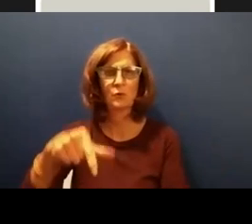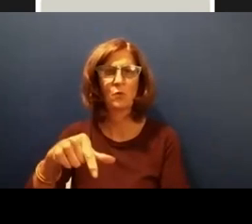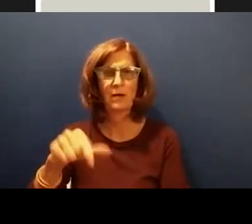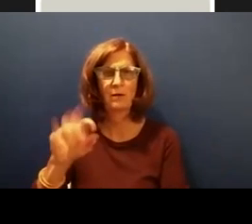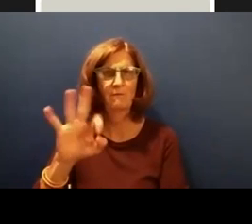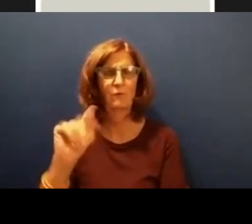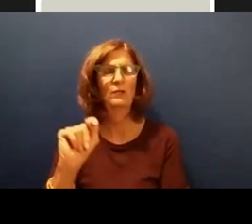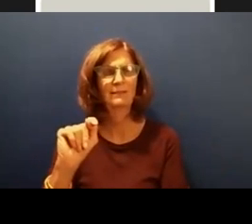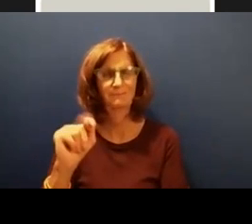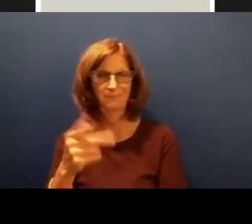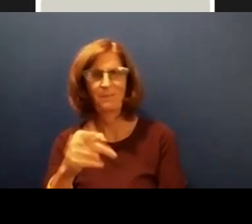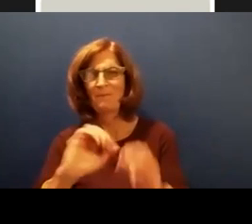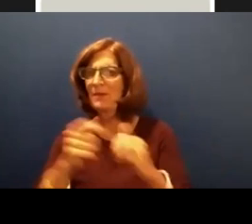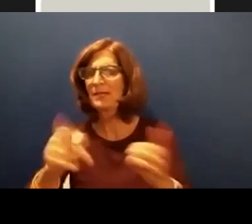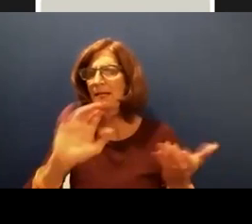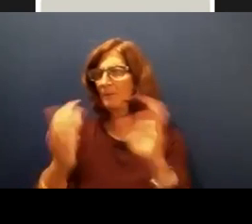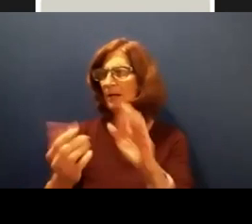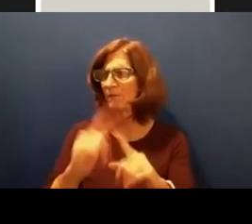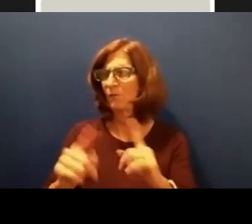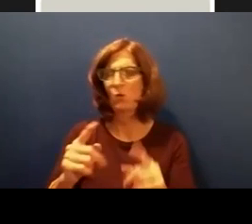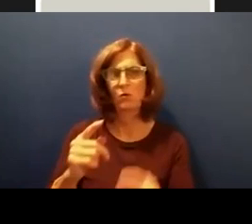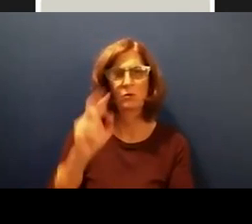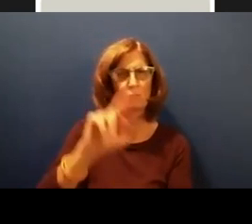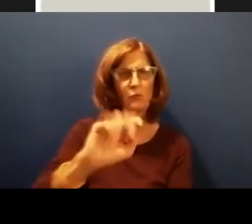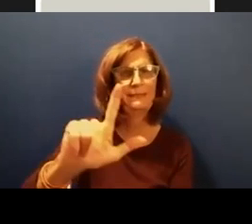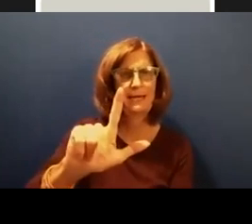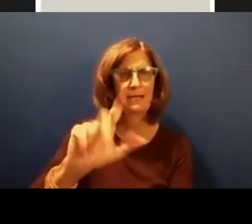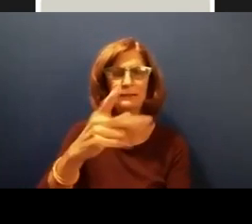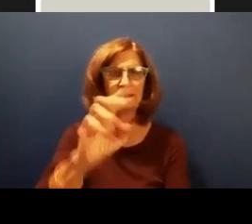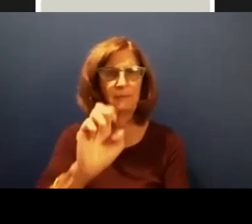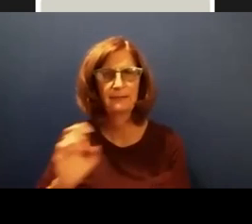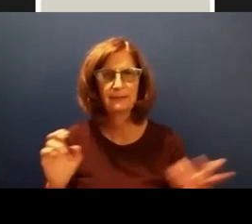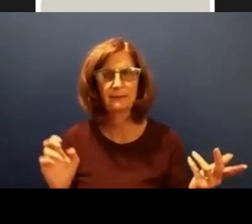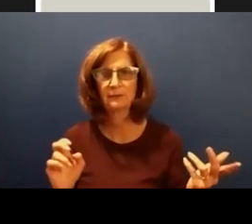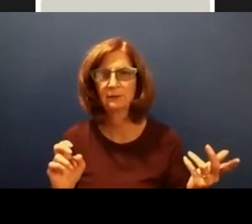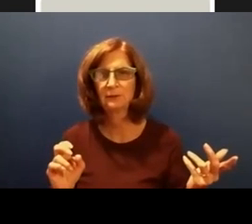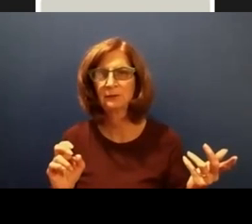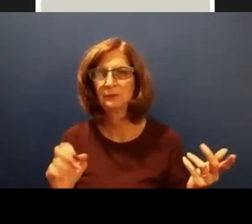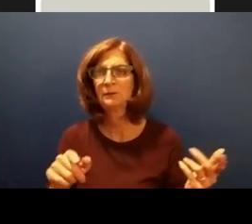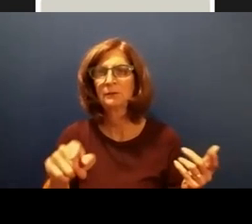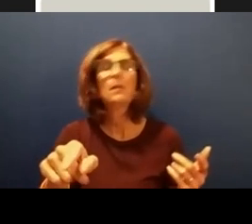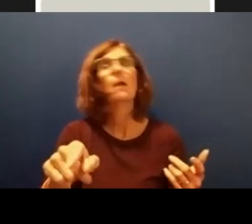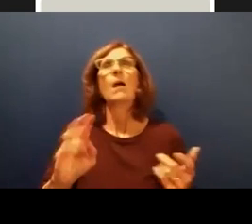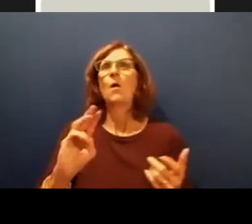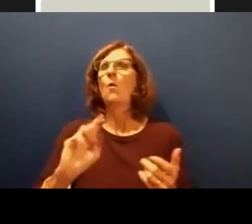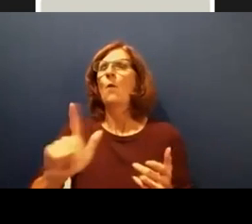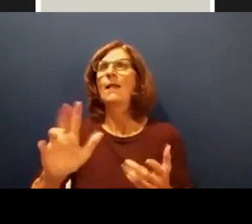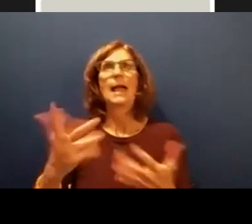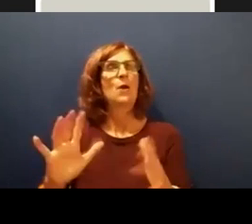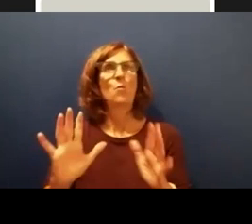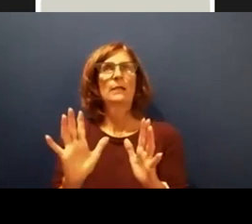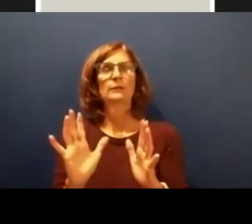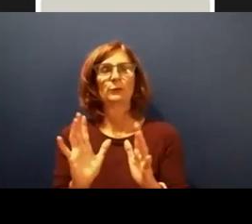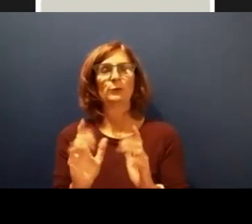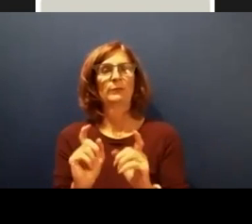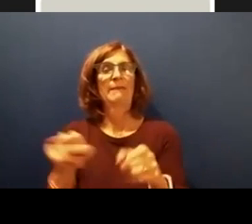rents for retail space at Southside Works? Yeah, not to give away all of our secret sauce that our competitors